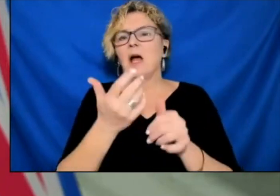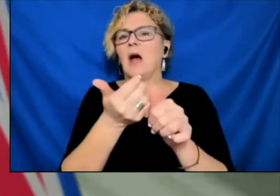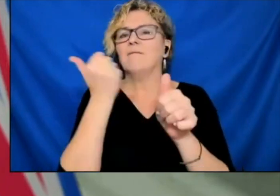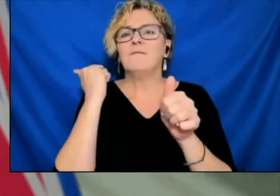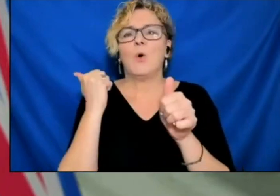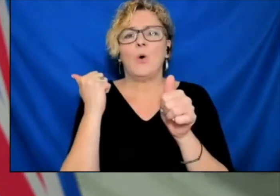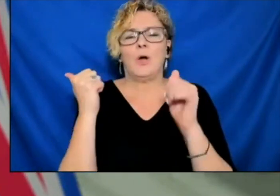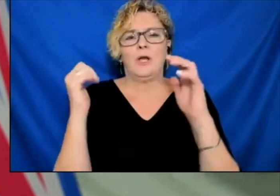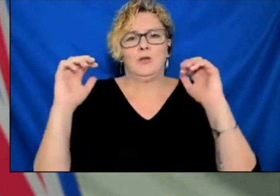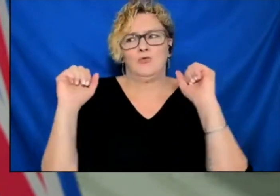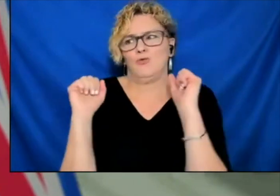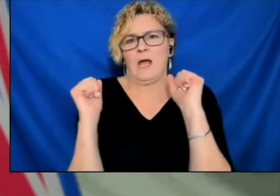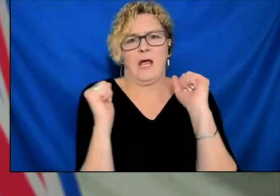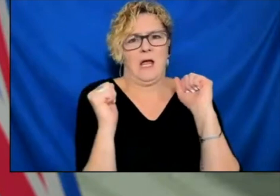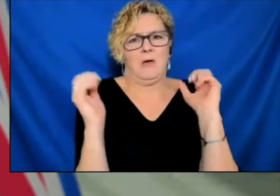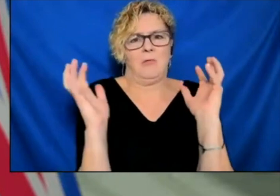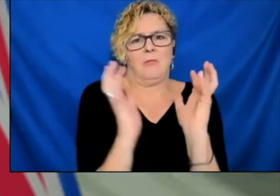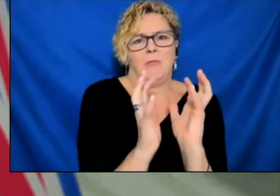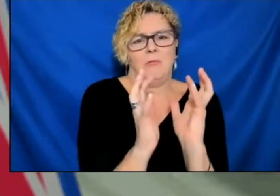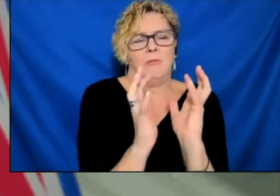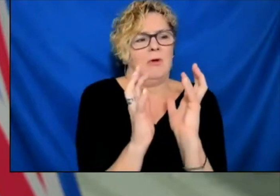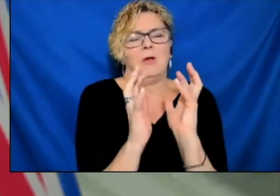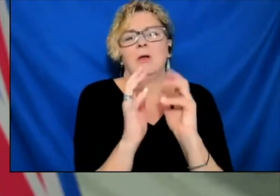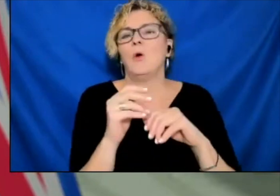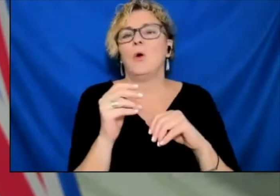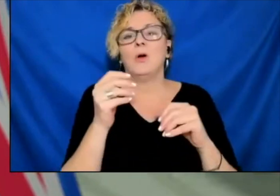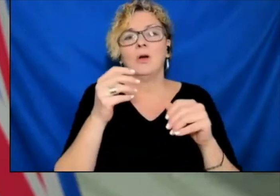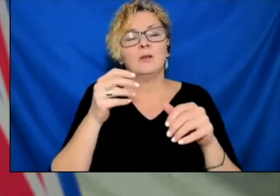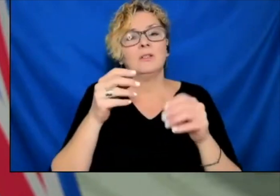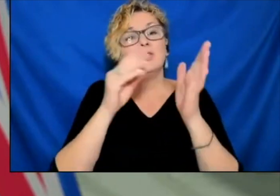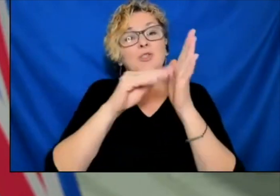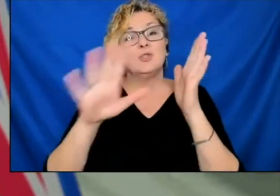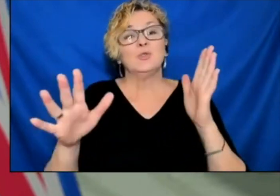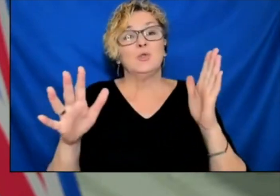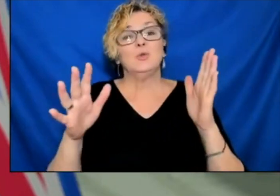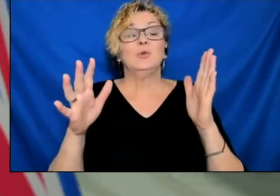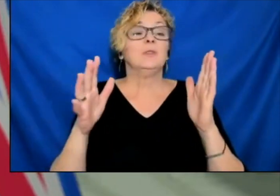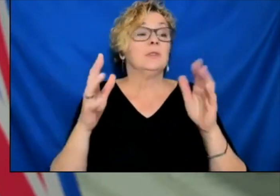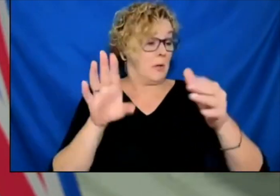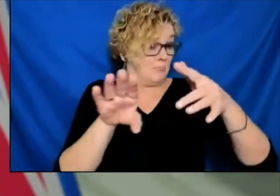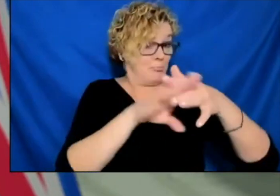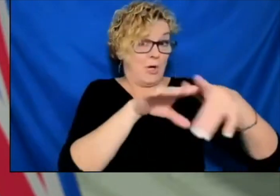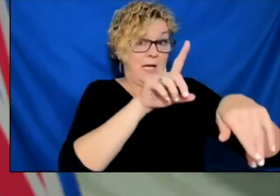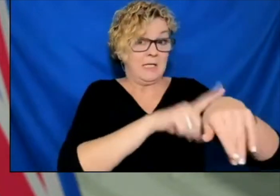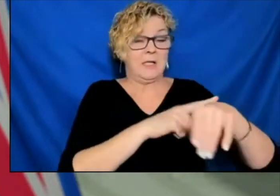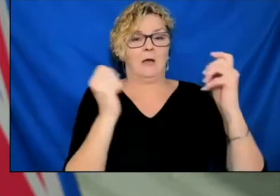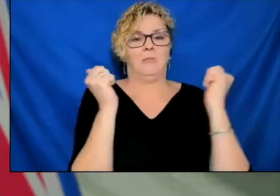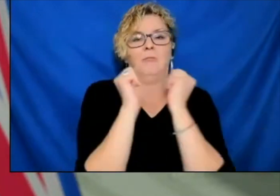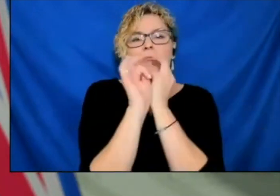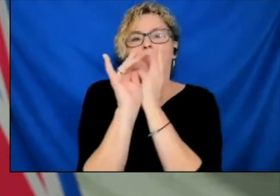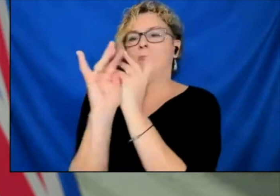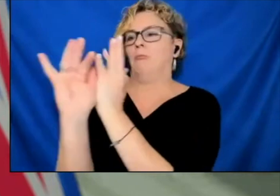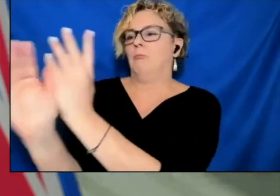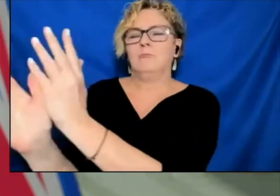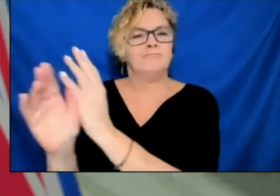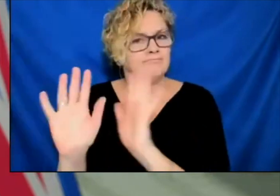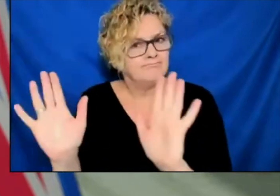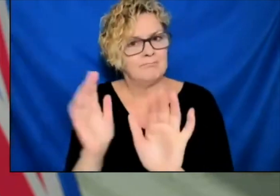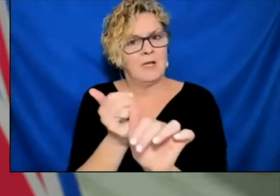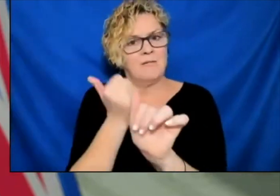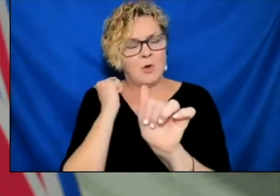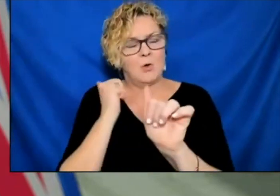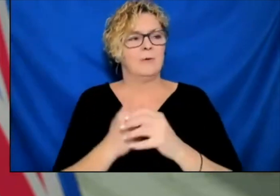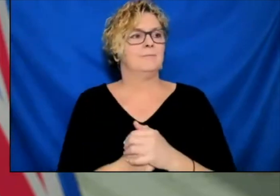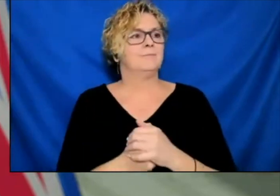as staggering start and stop times or recess times, break times. Holding school gatherings and events such as